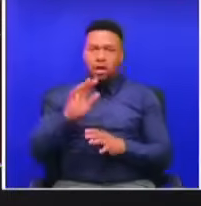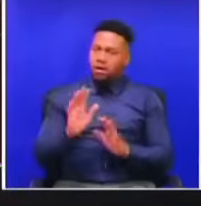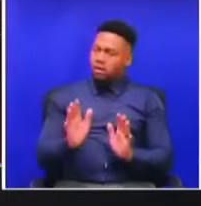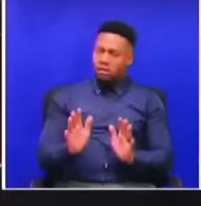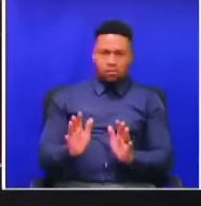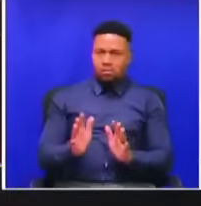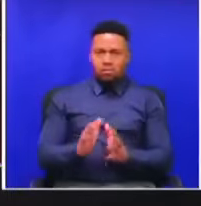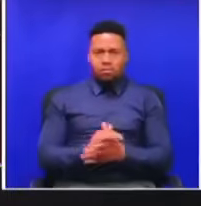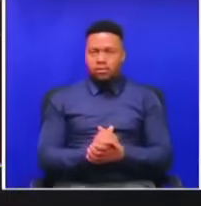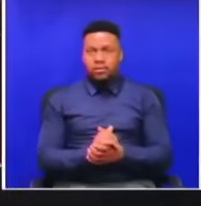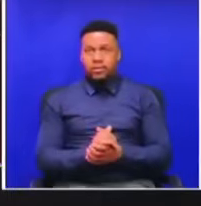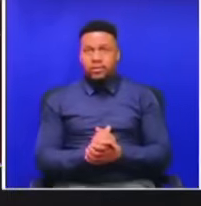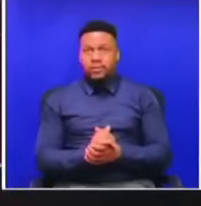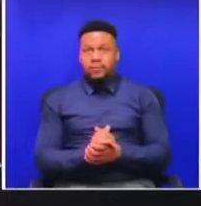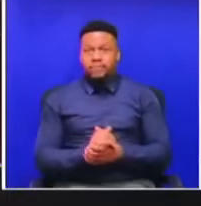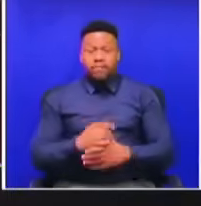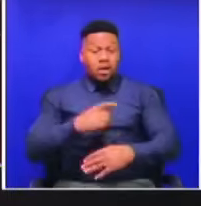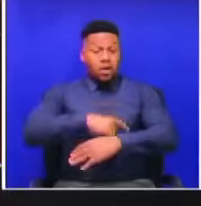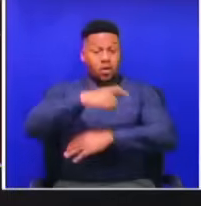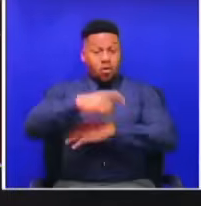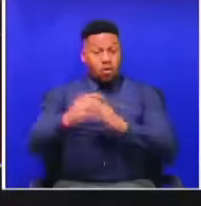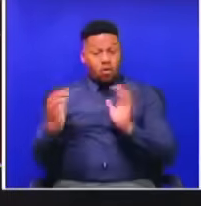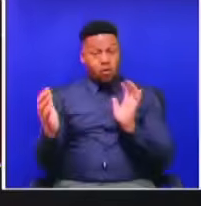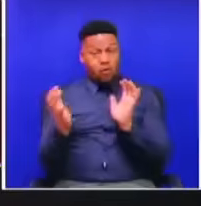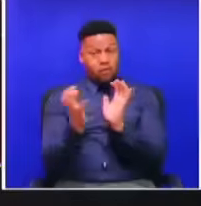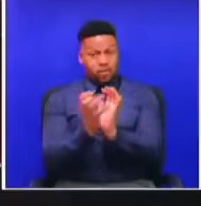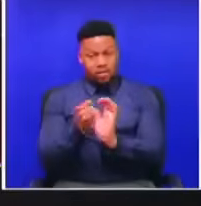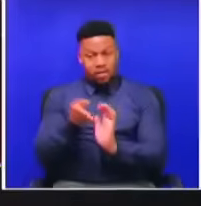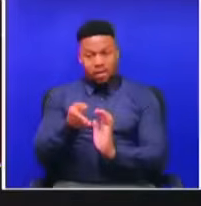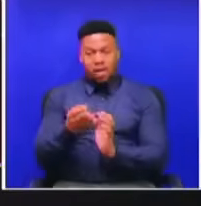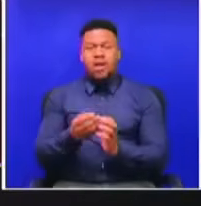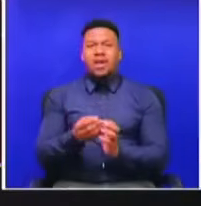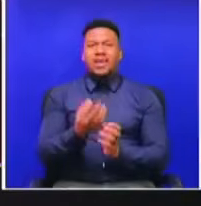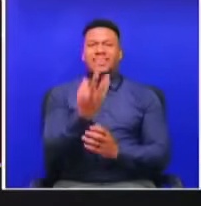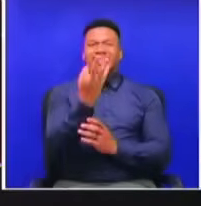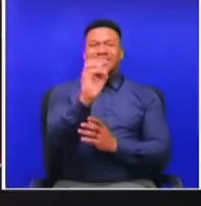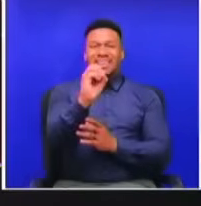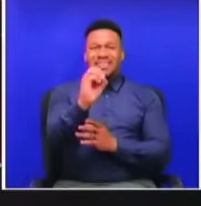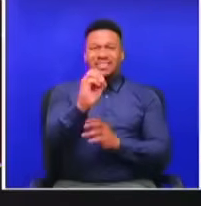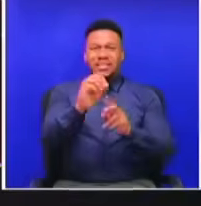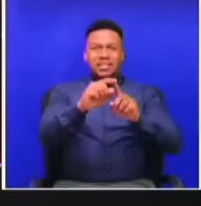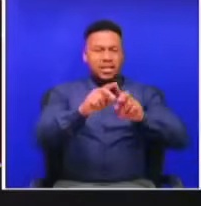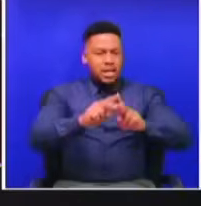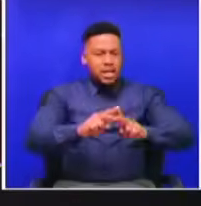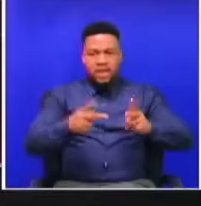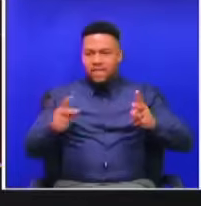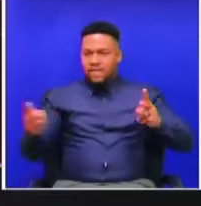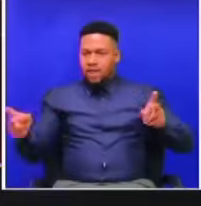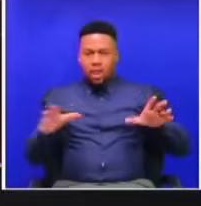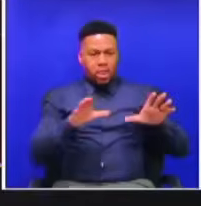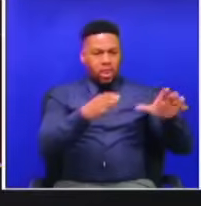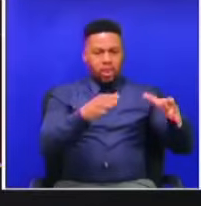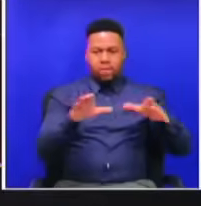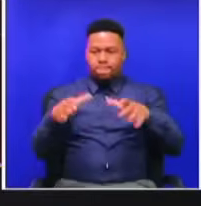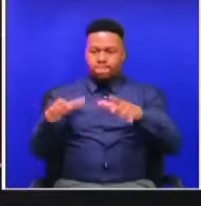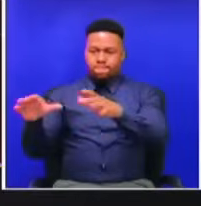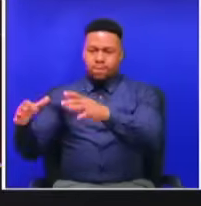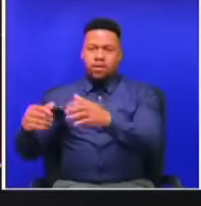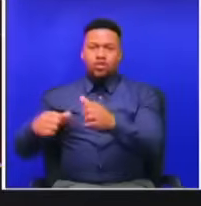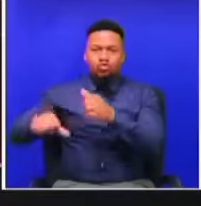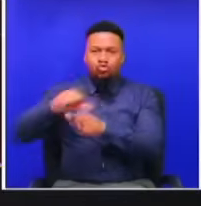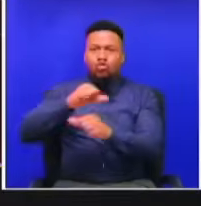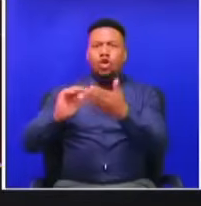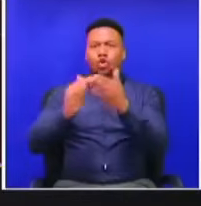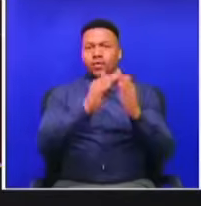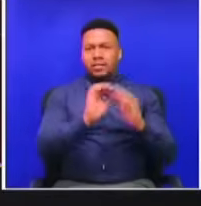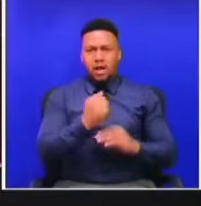The convention brought together around 30 different sectors in society, ranging from business to